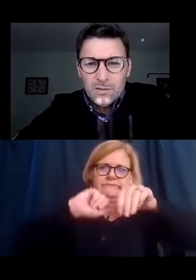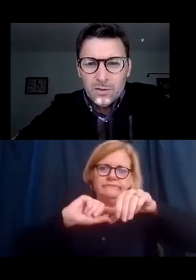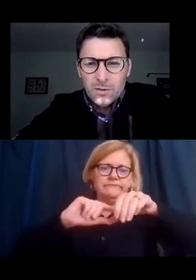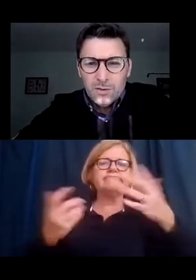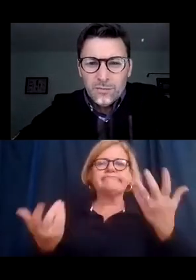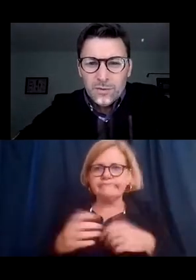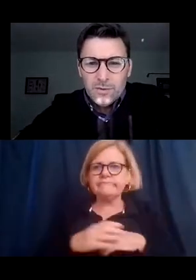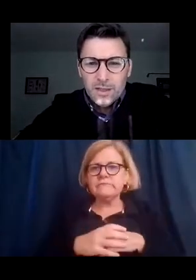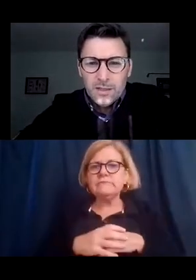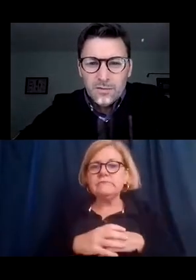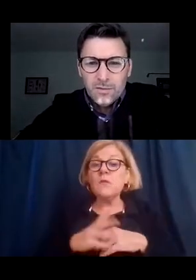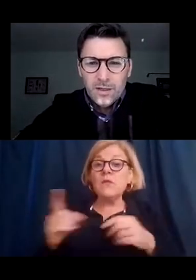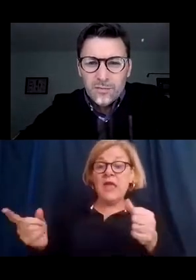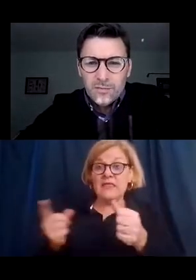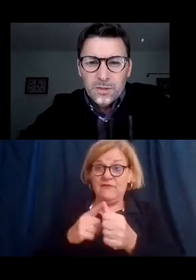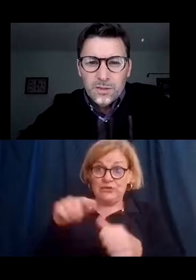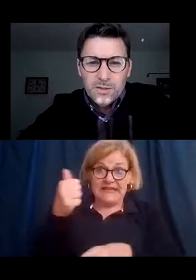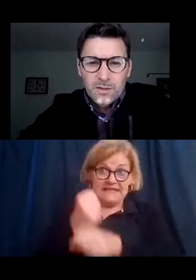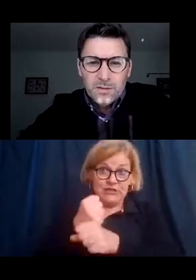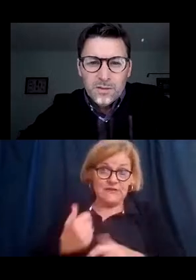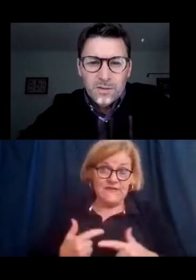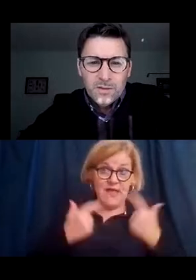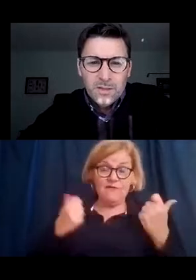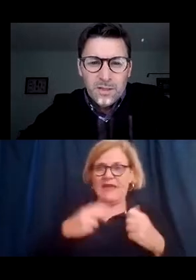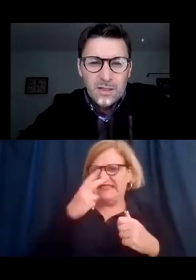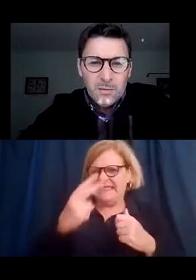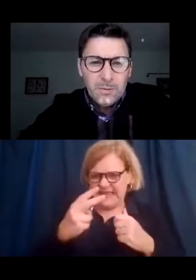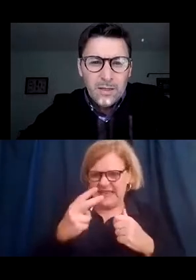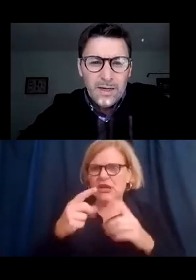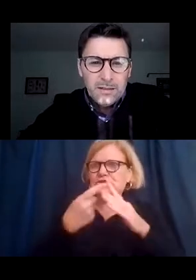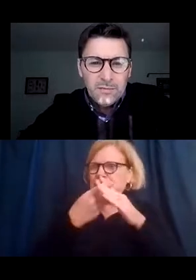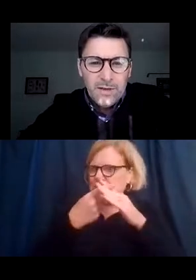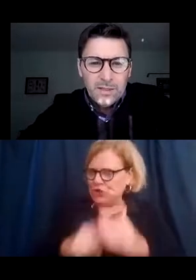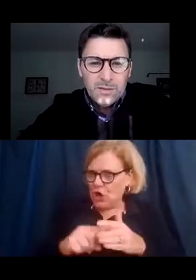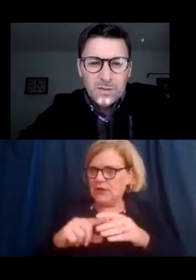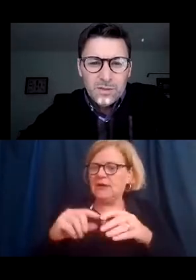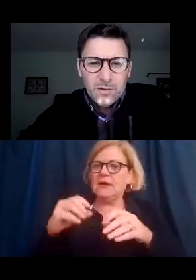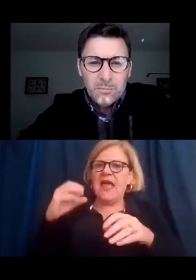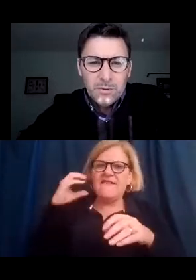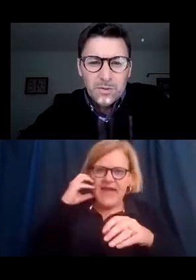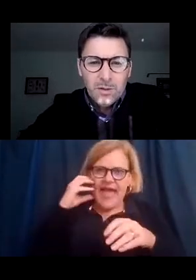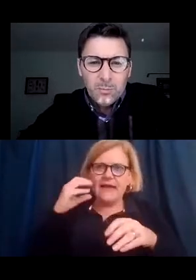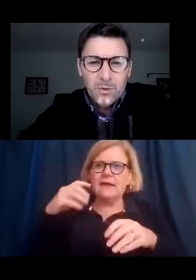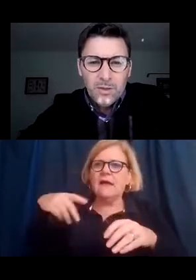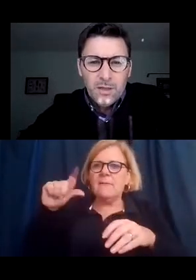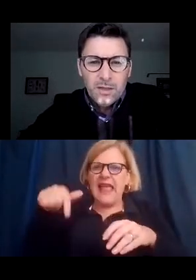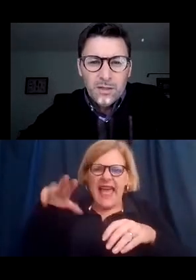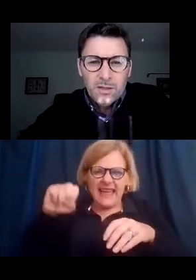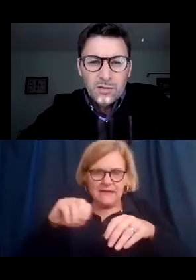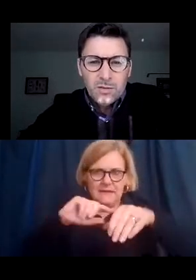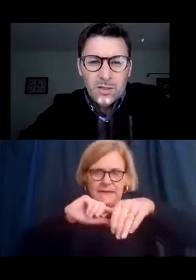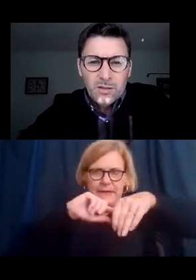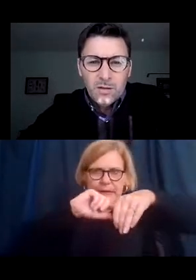I mentioned, you know, in the first decade of life, we can start seeing plaque and fatty streaks start building up within